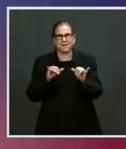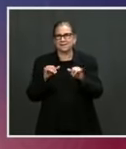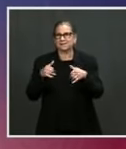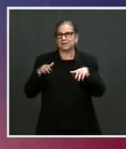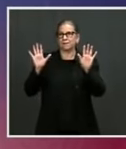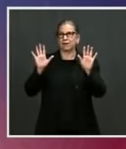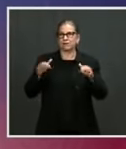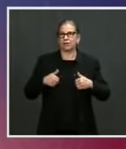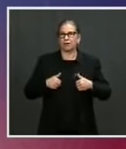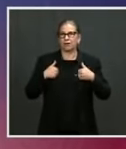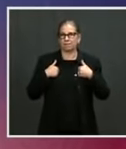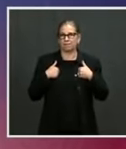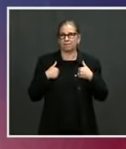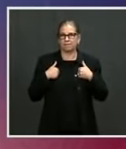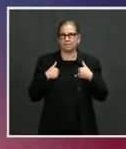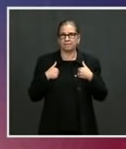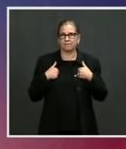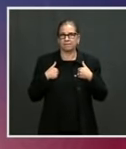American wars.